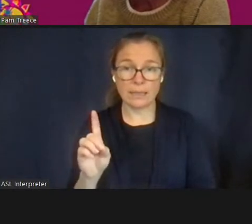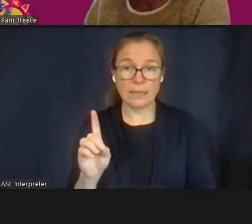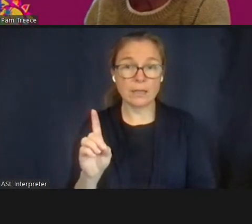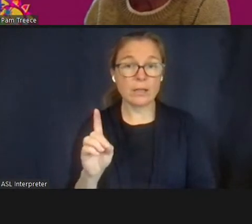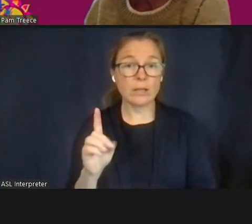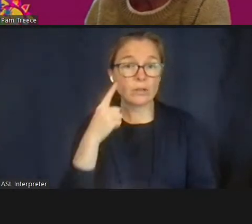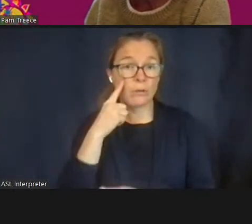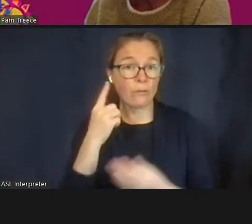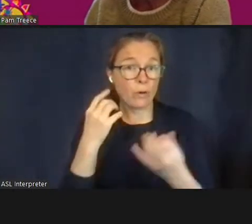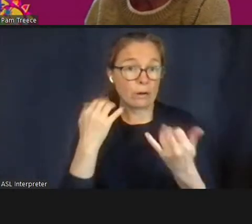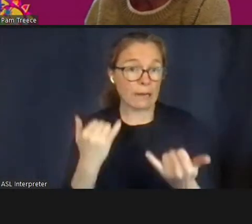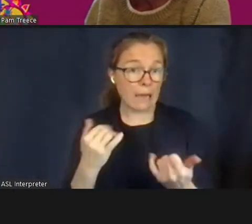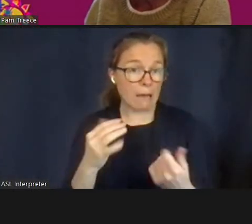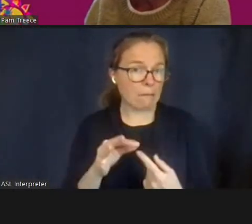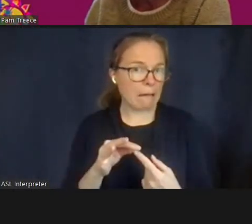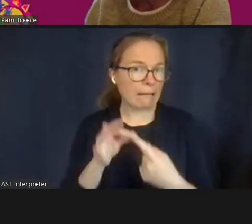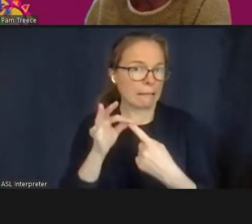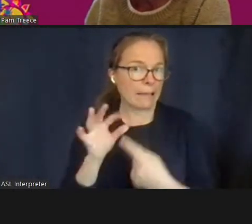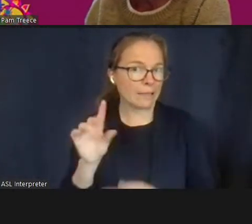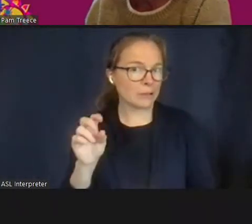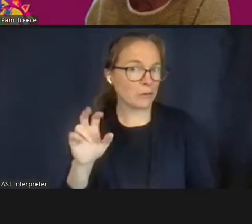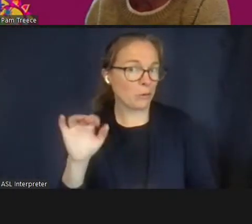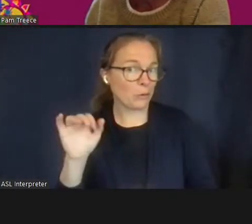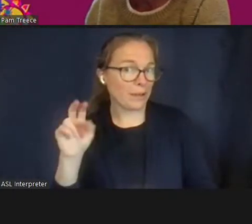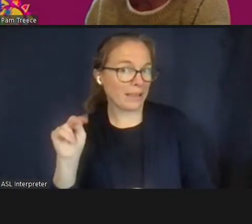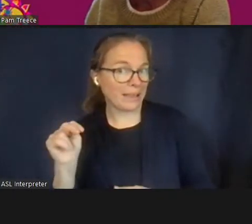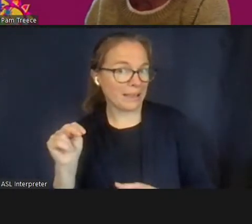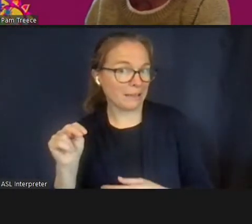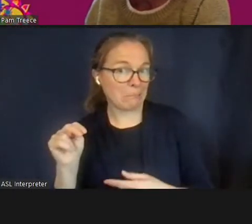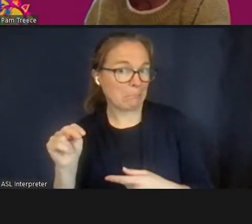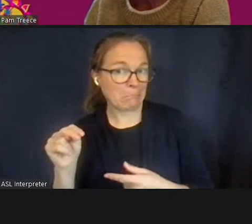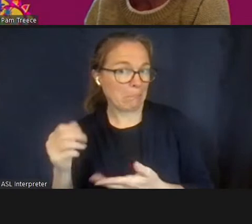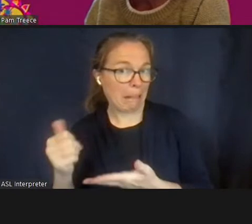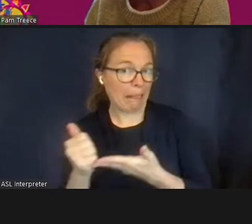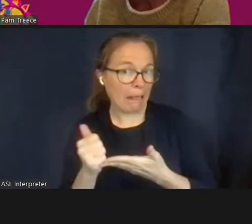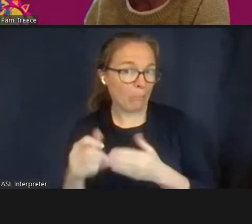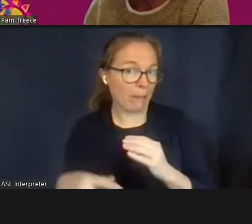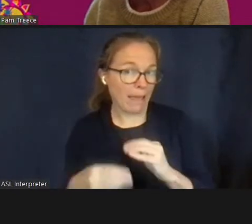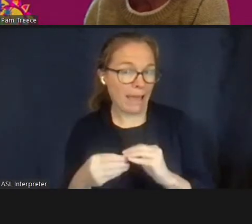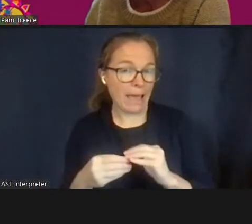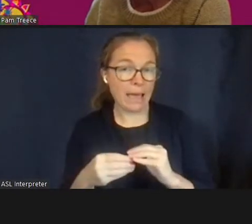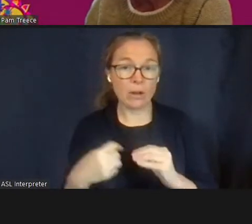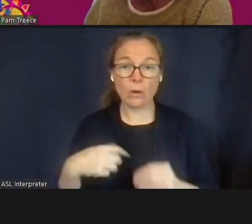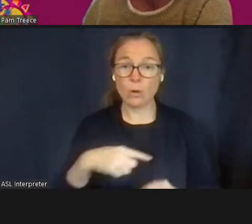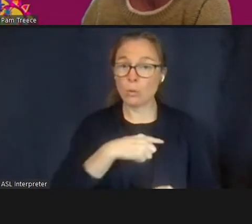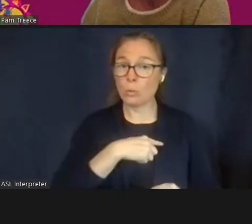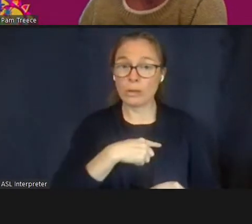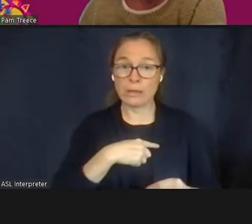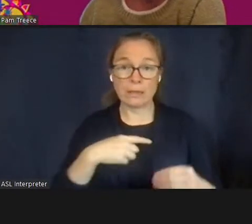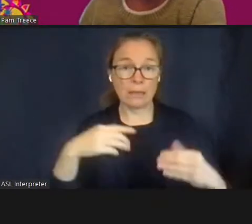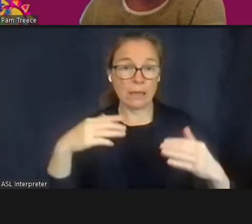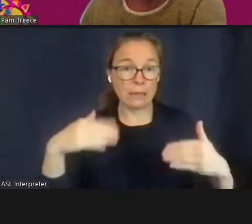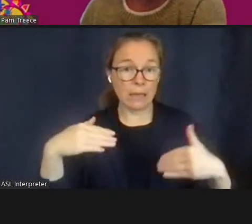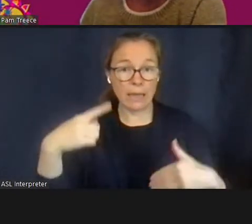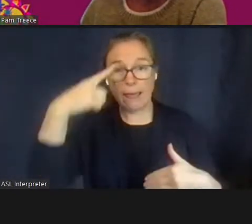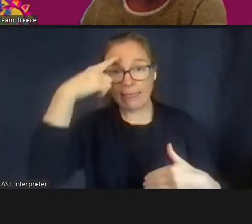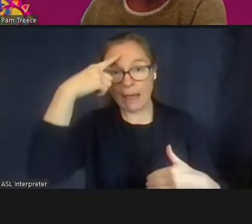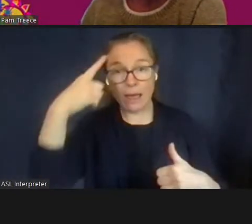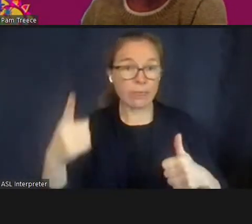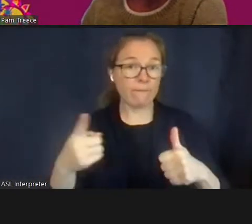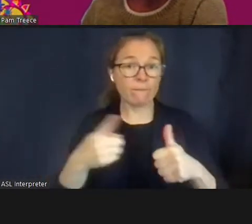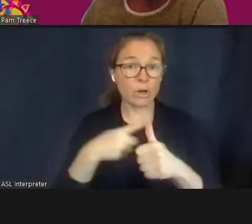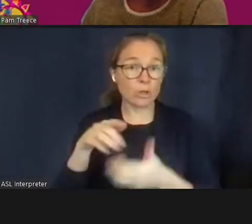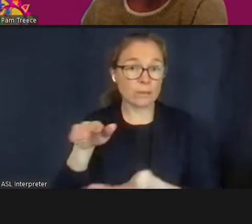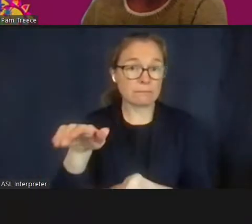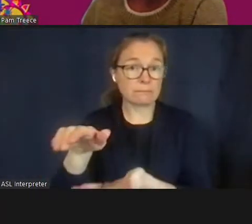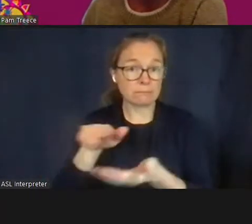unless Dorian corrects me, I don't believe we had thought in this first tranche